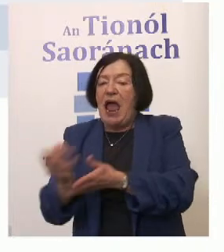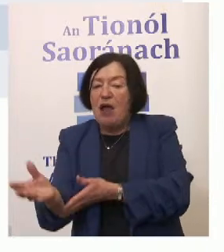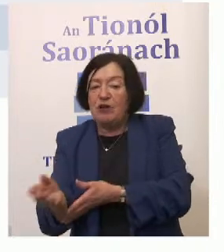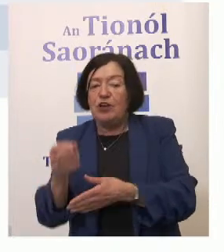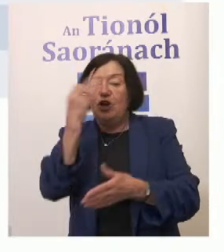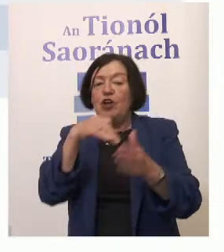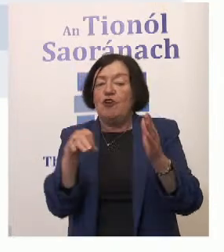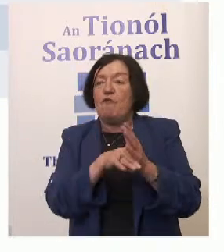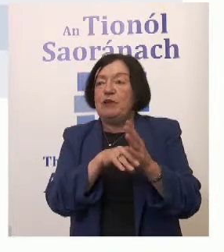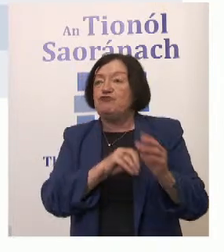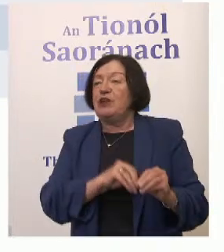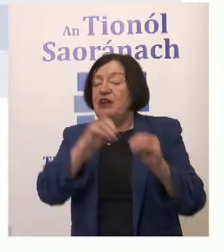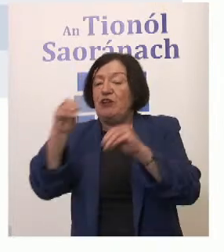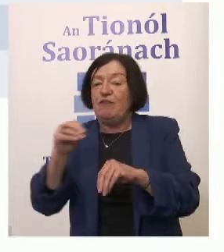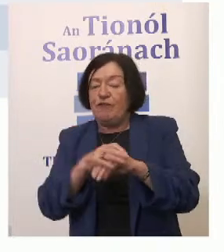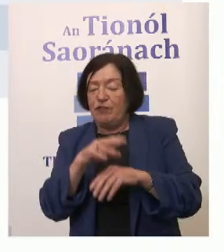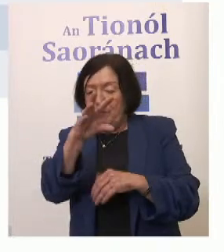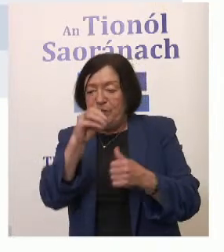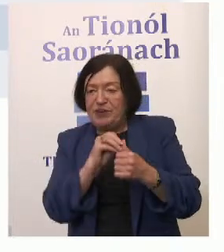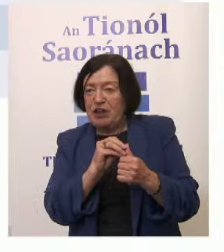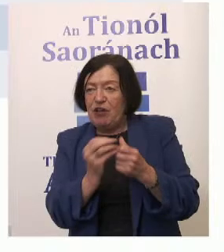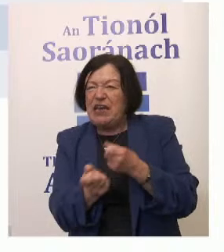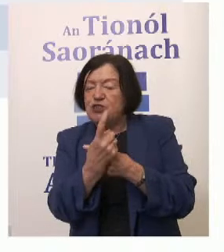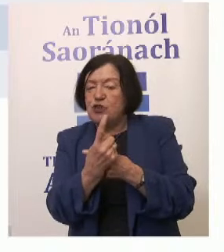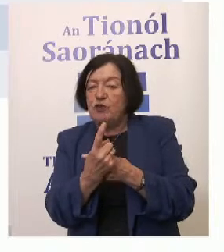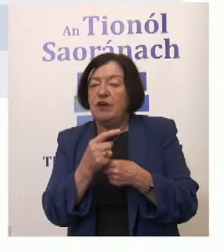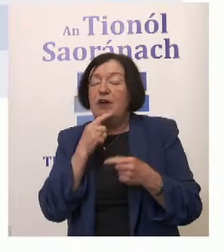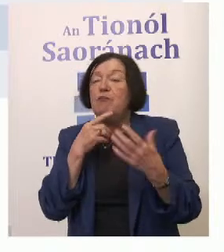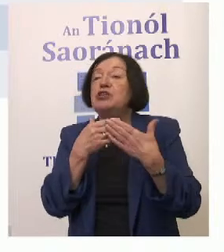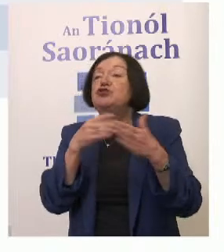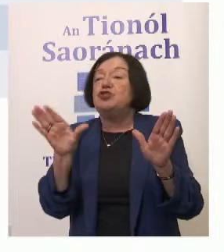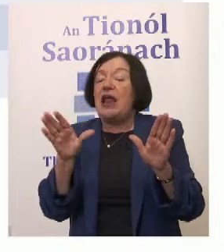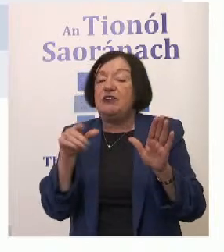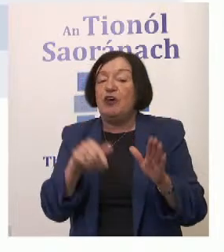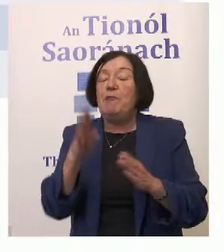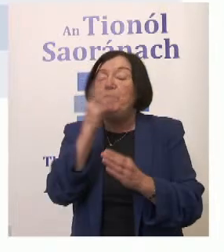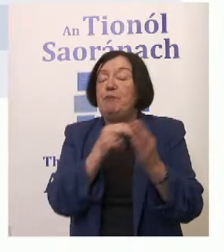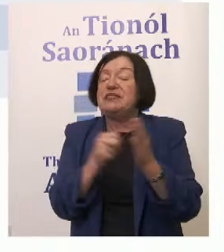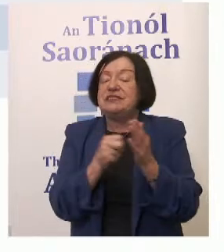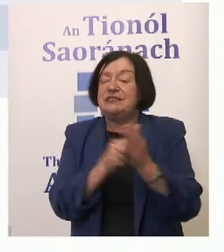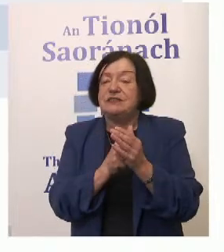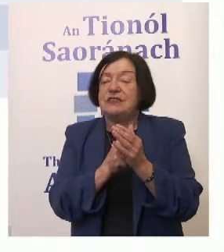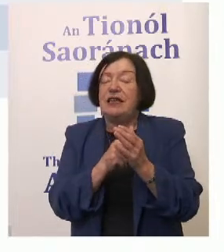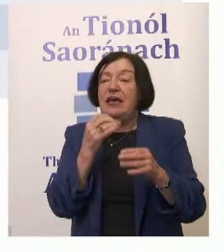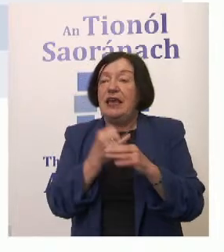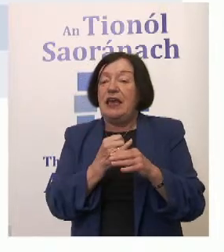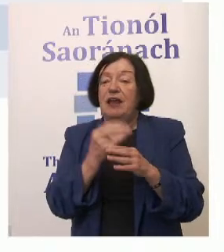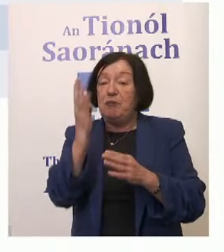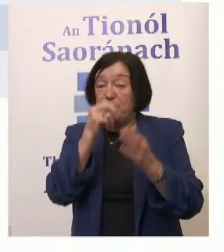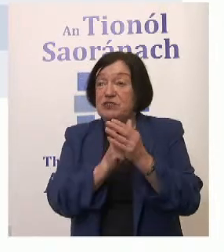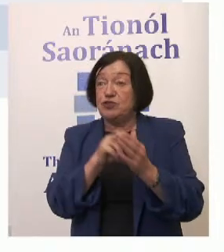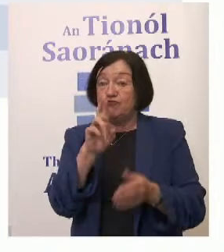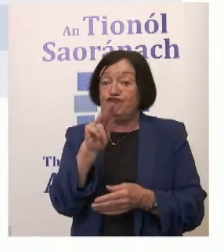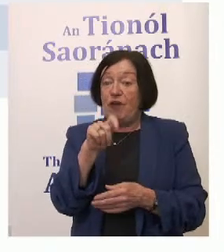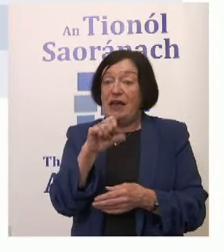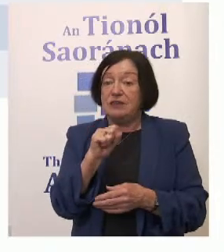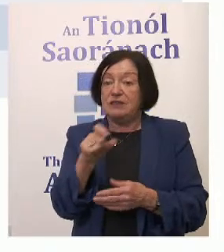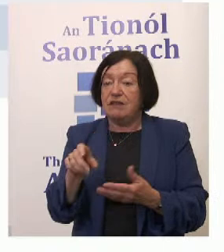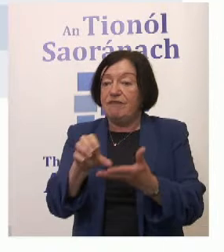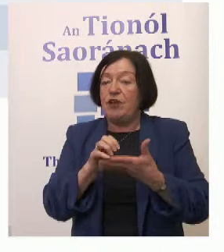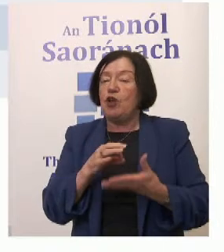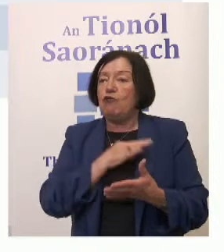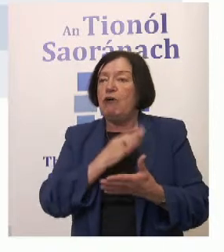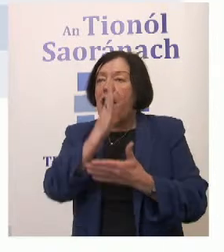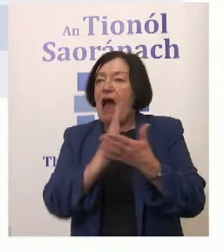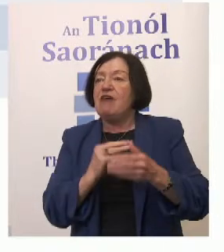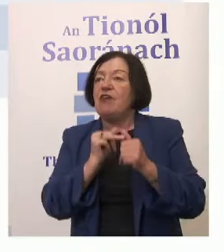intergovernmental transfers that are earmarked for particular things. But in general, businesses in commercial rates alone fund a good half